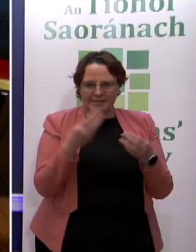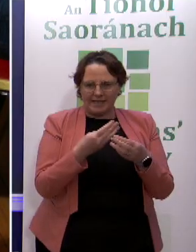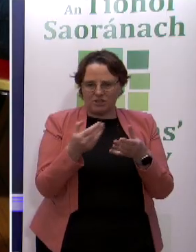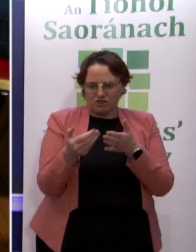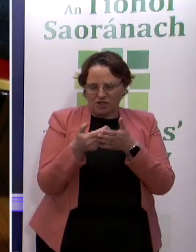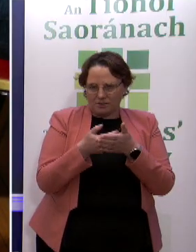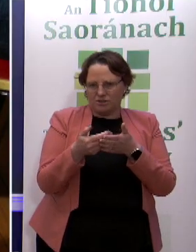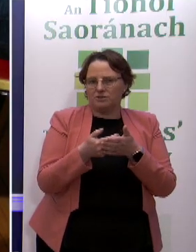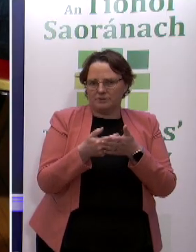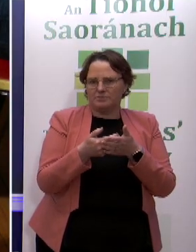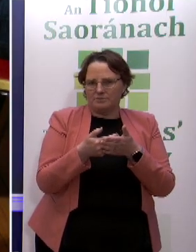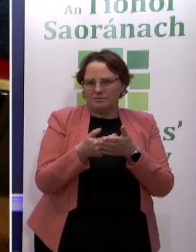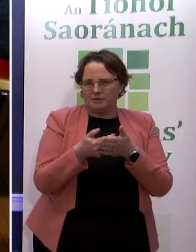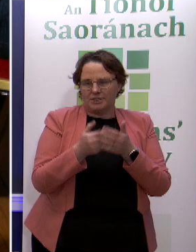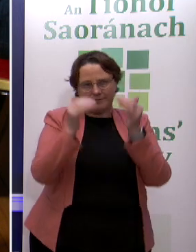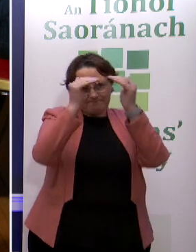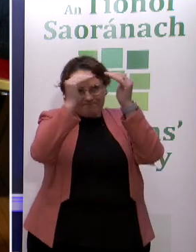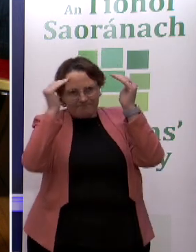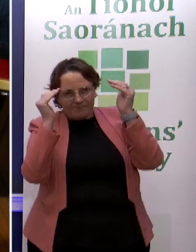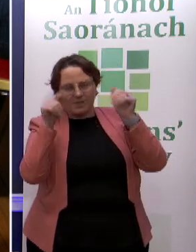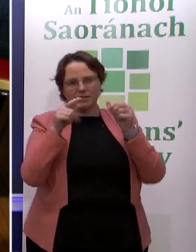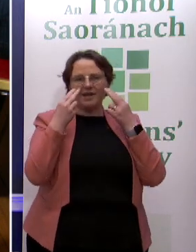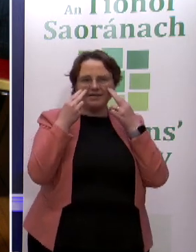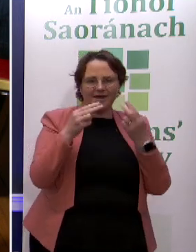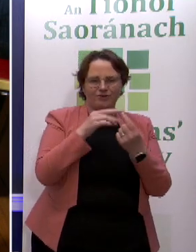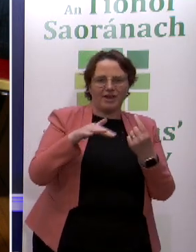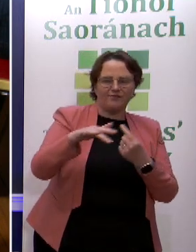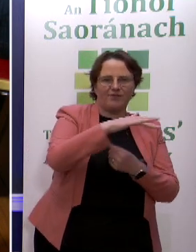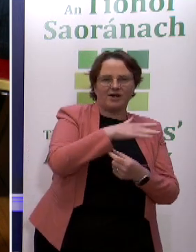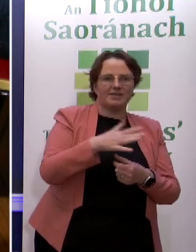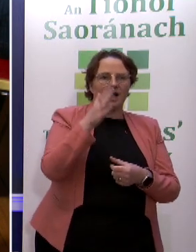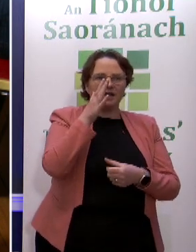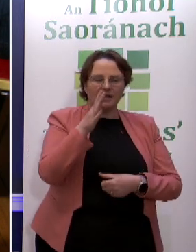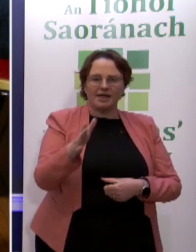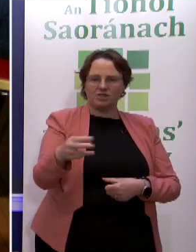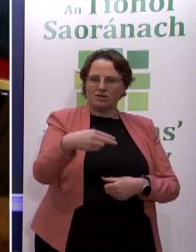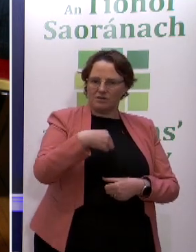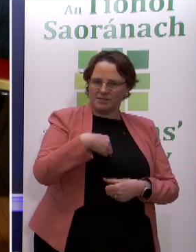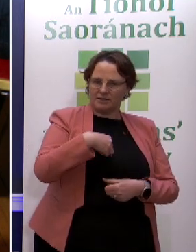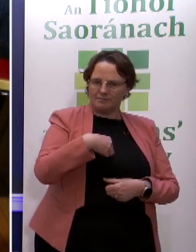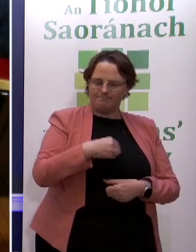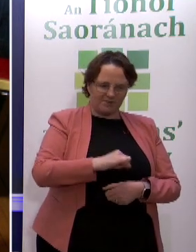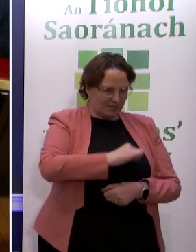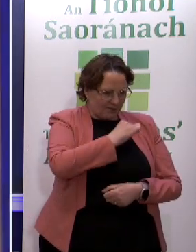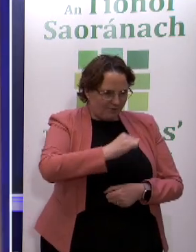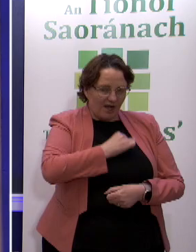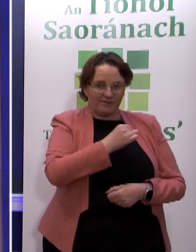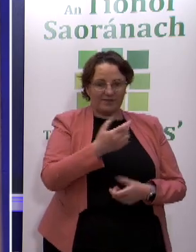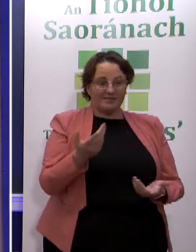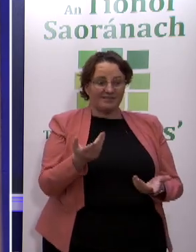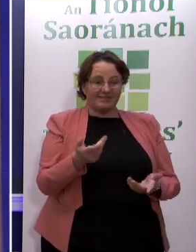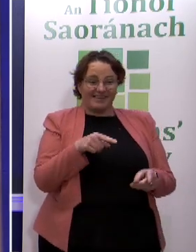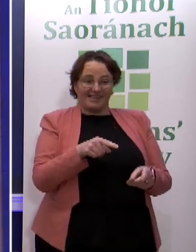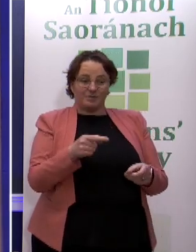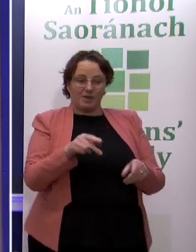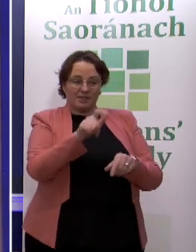this biodiversity, these natural environments allow us to survive. That's what fundamentally humans need. We